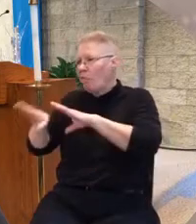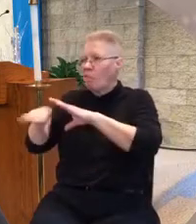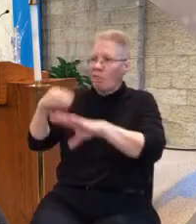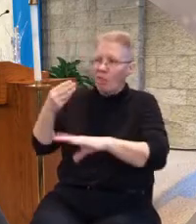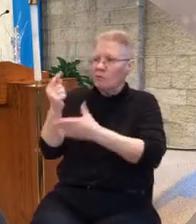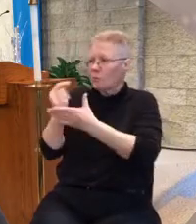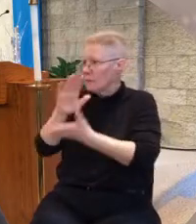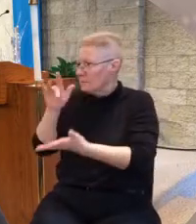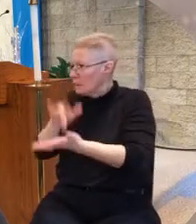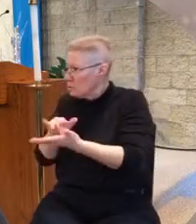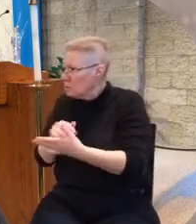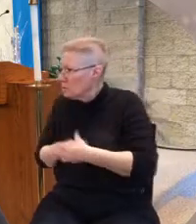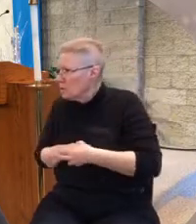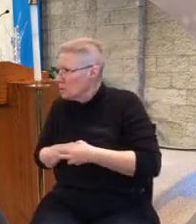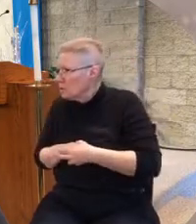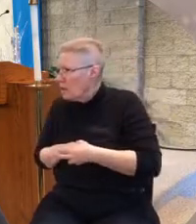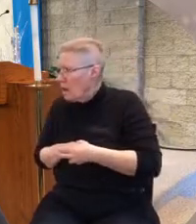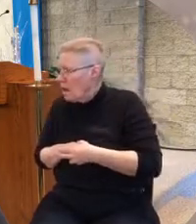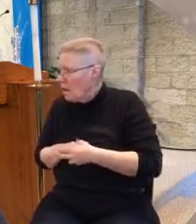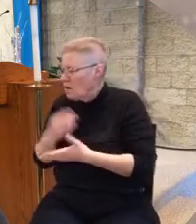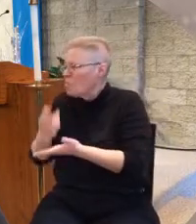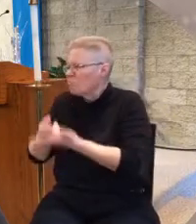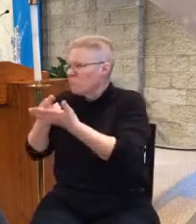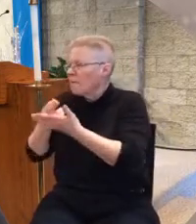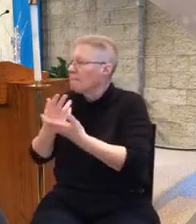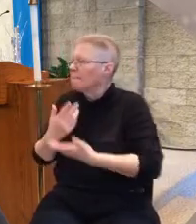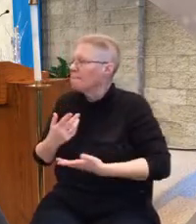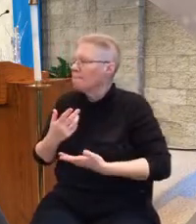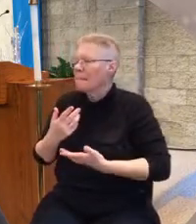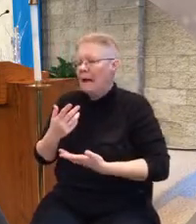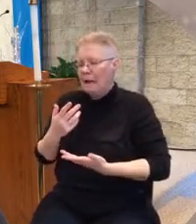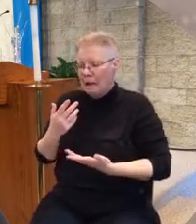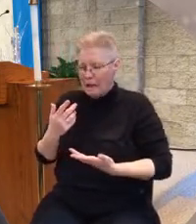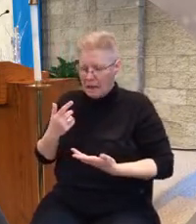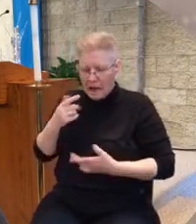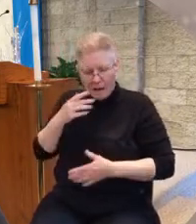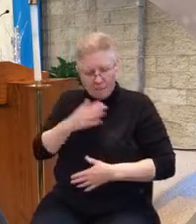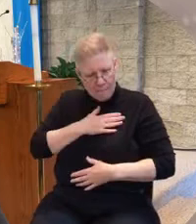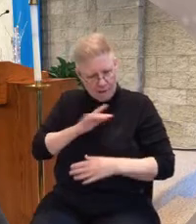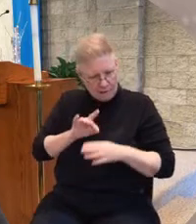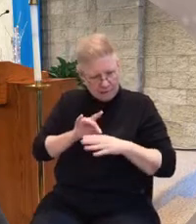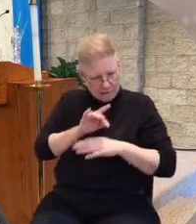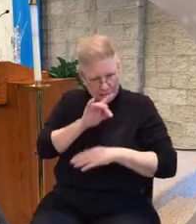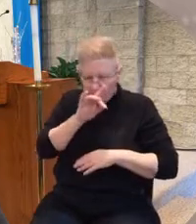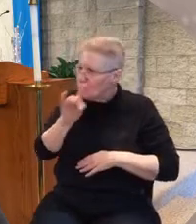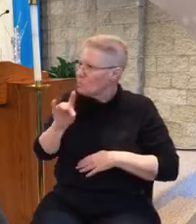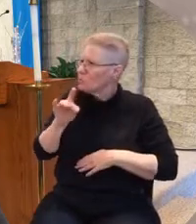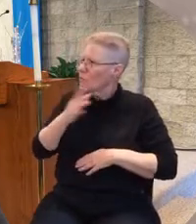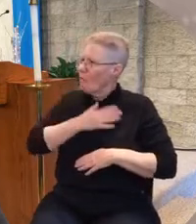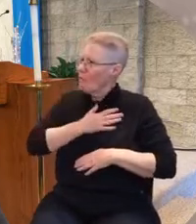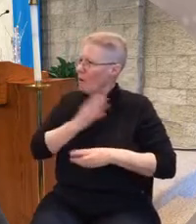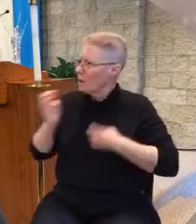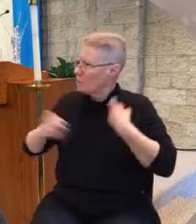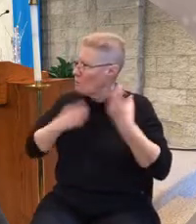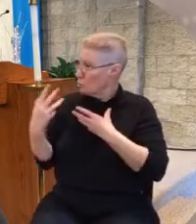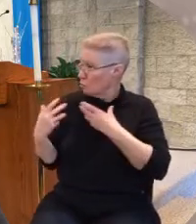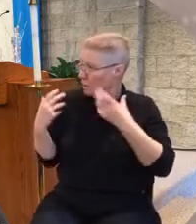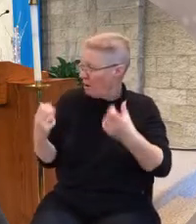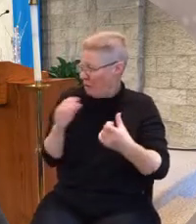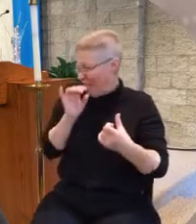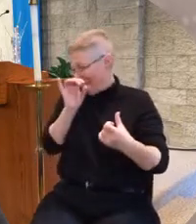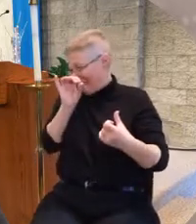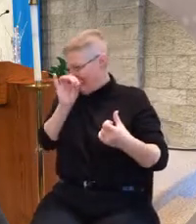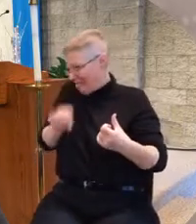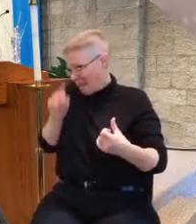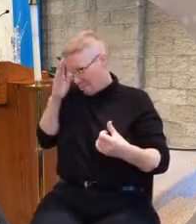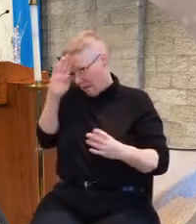sweet grace, my journey of spiritual and emotional recovery, which I'm really talking to you about today, it came with this